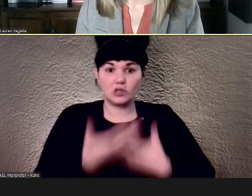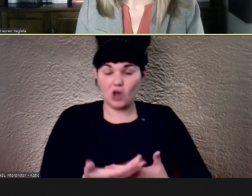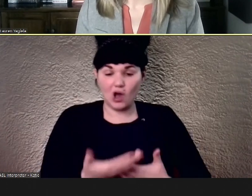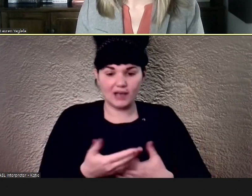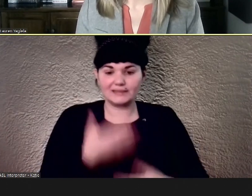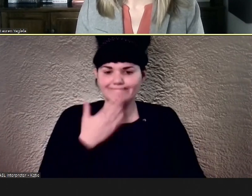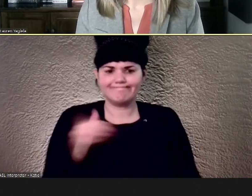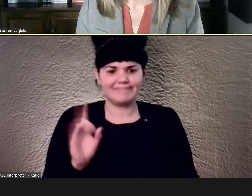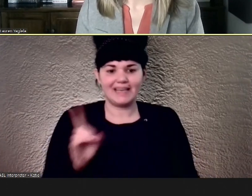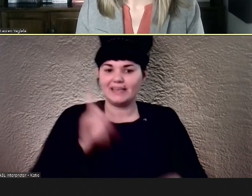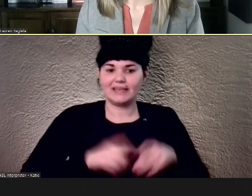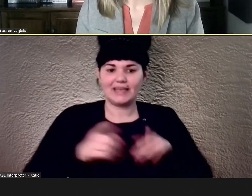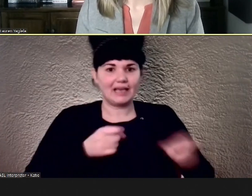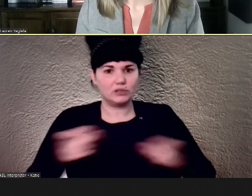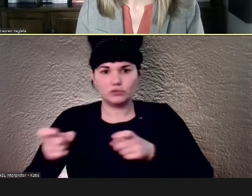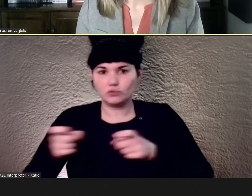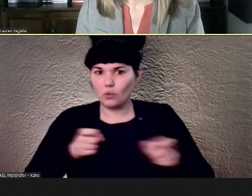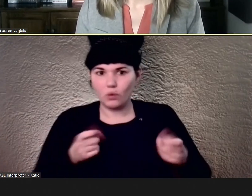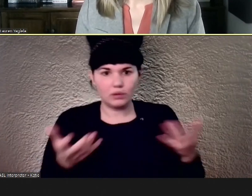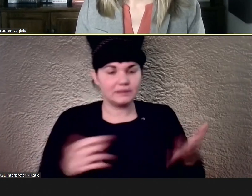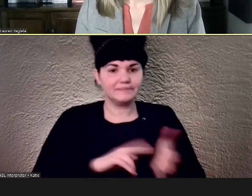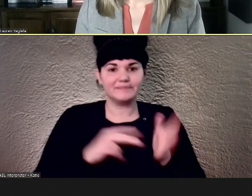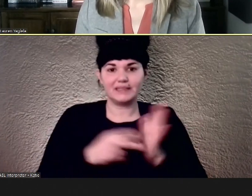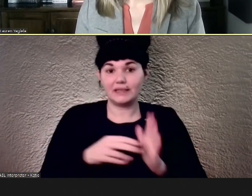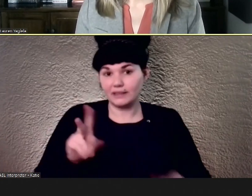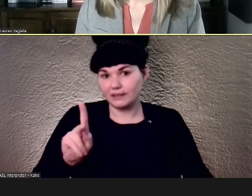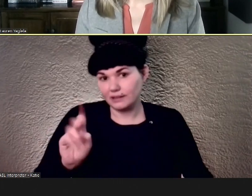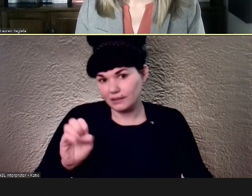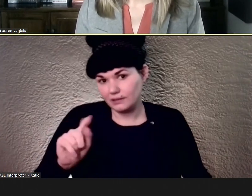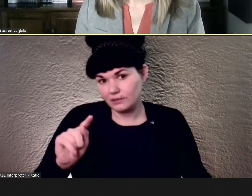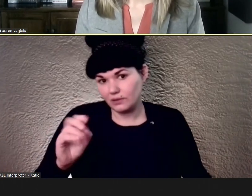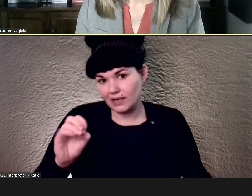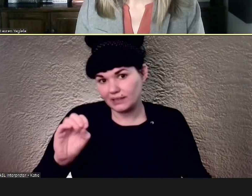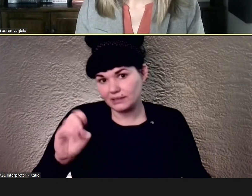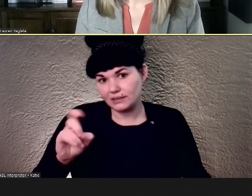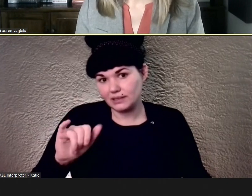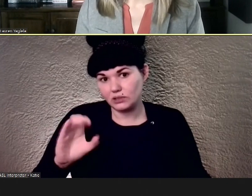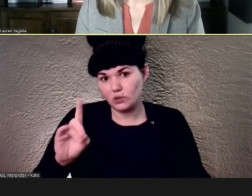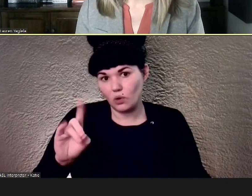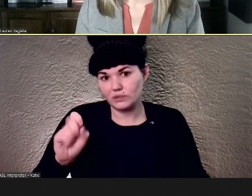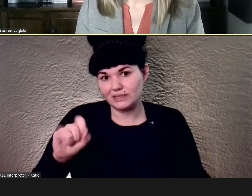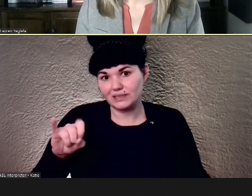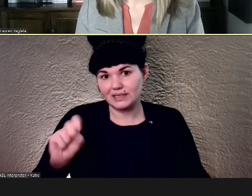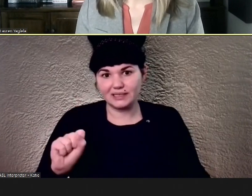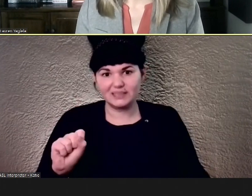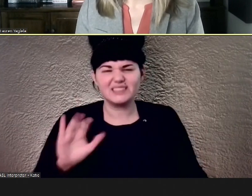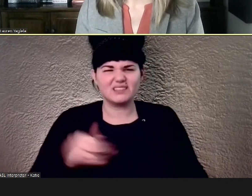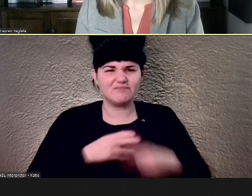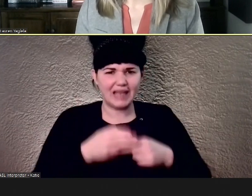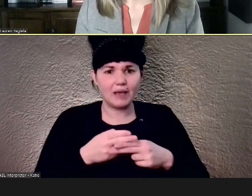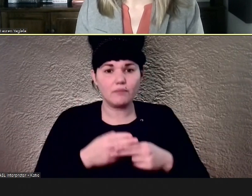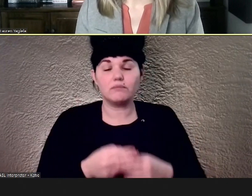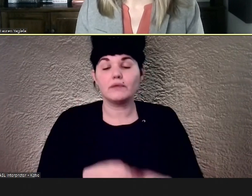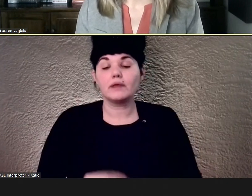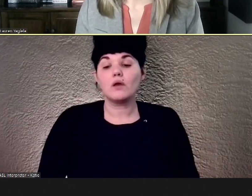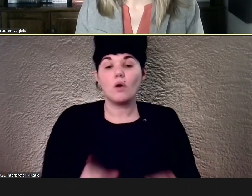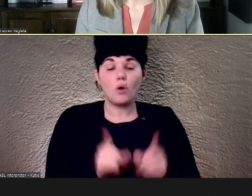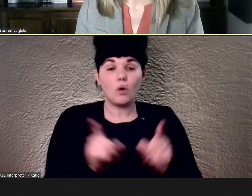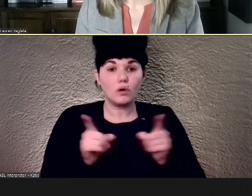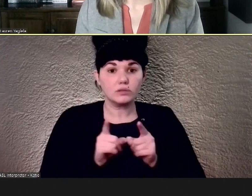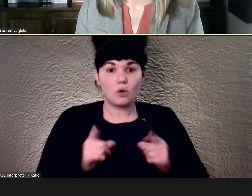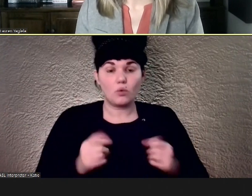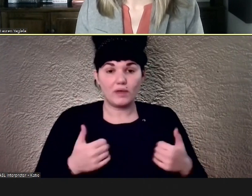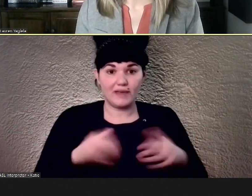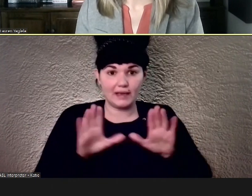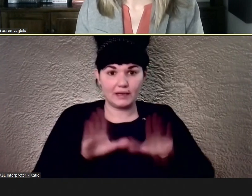as diabetic ketoacidosis. And we've had previously healthy young children with COVID develop bronchiolitis, a